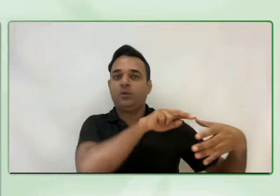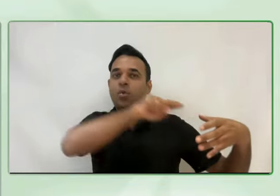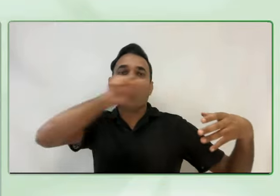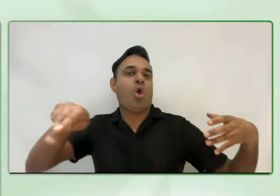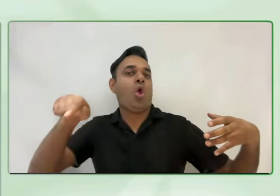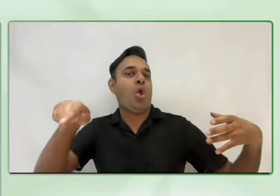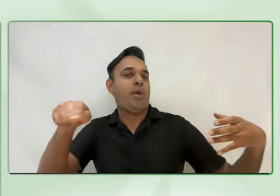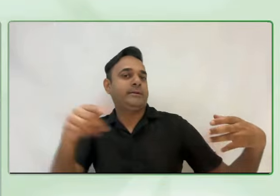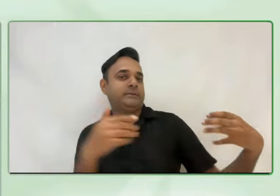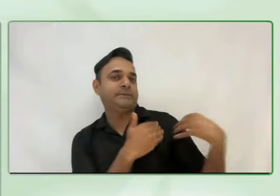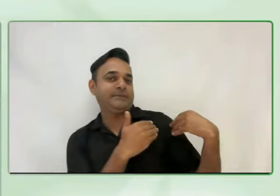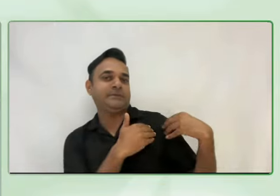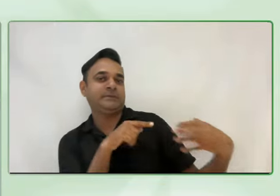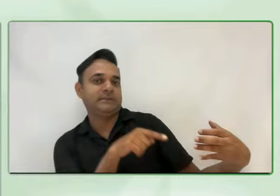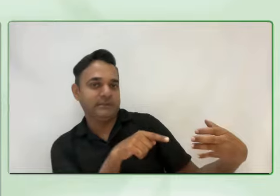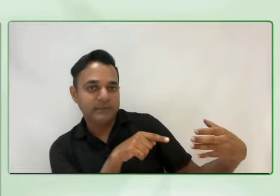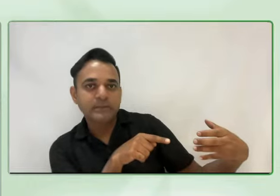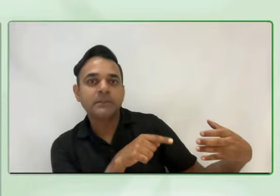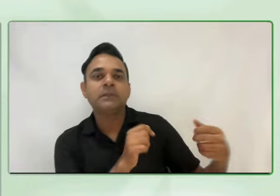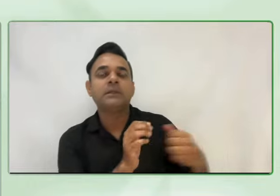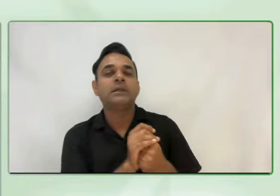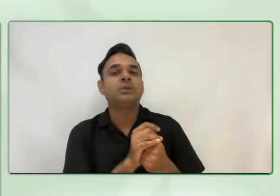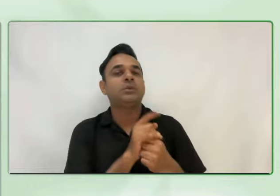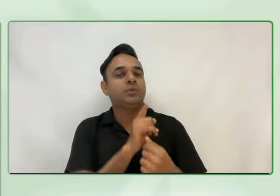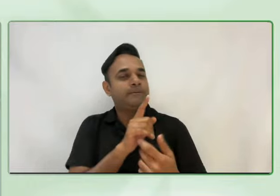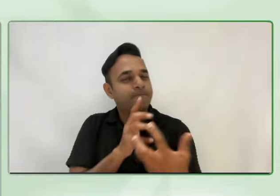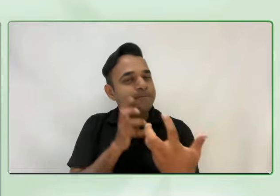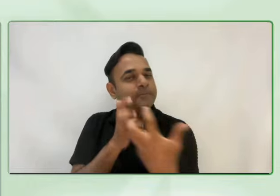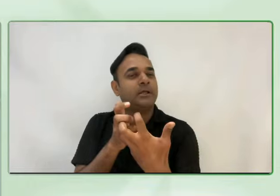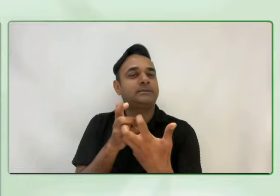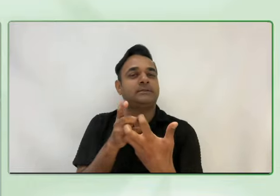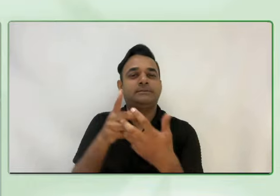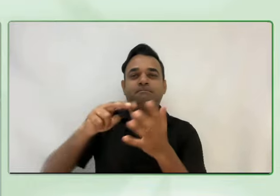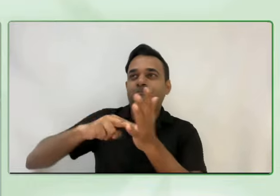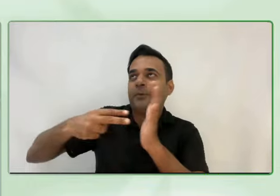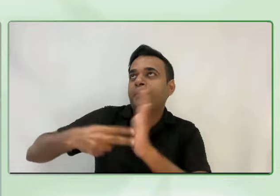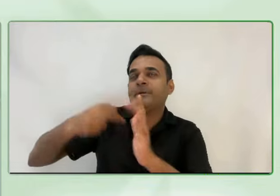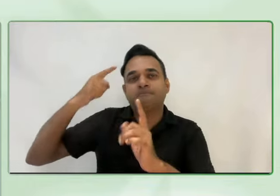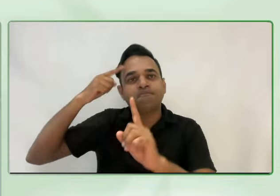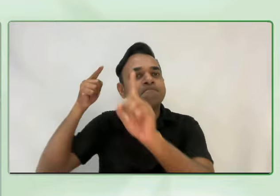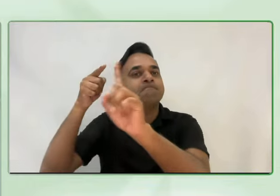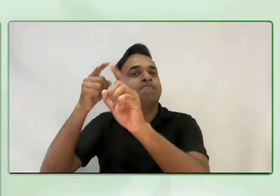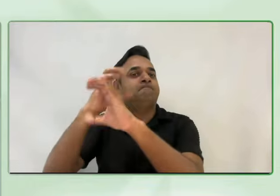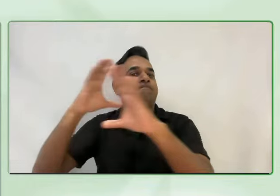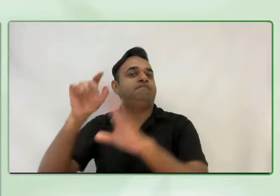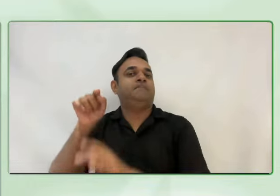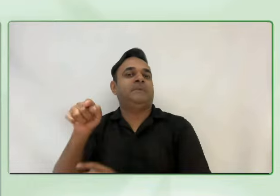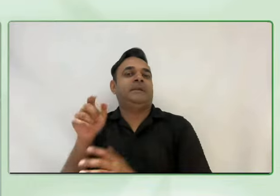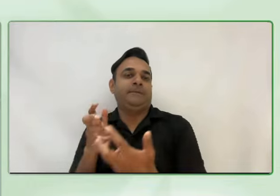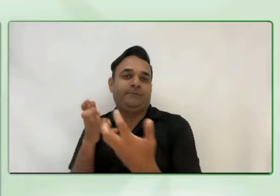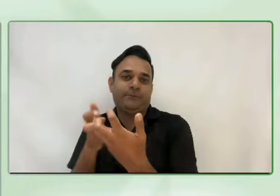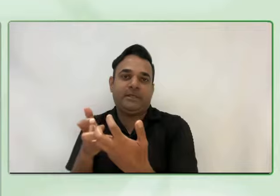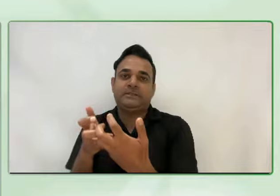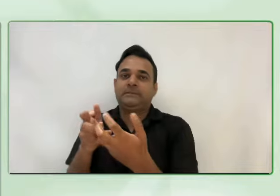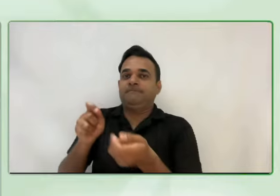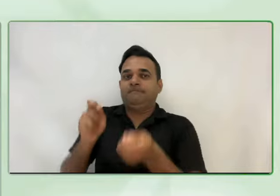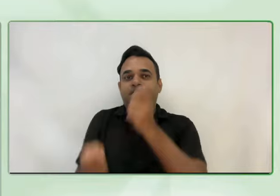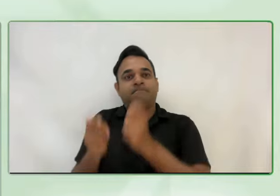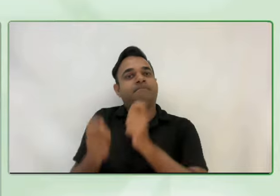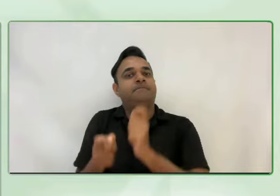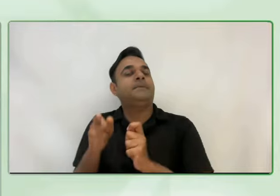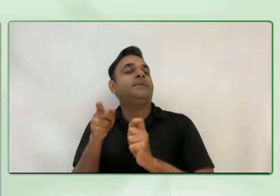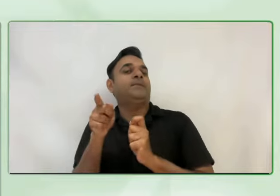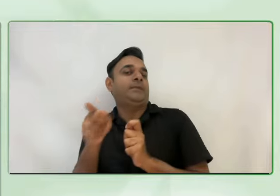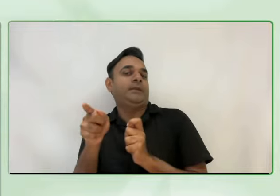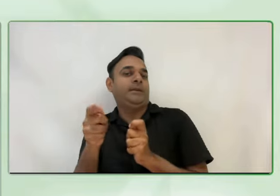this, and this is where the toolkit is very important, the playbook, because now it gives us a